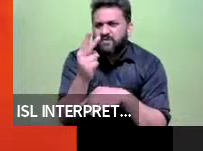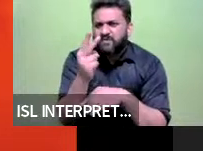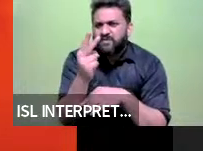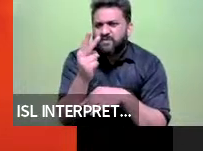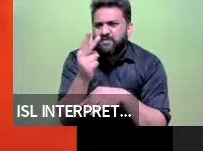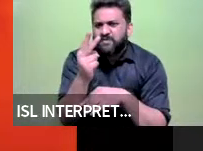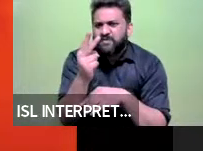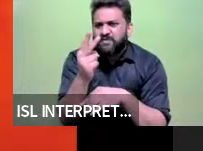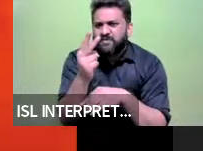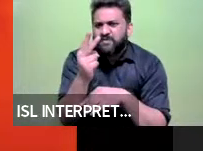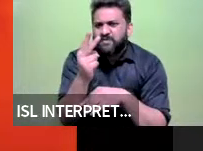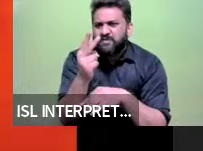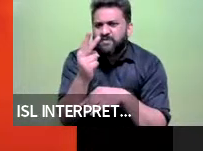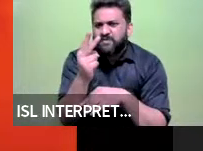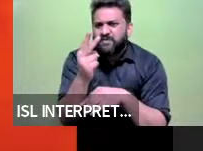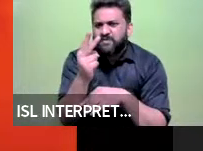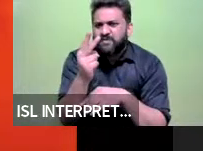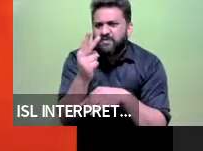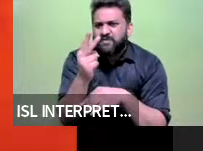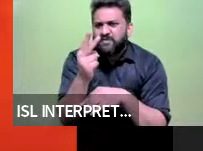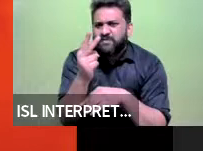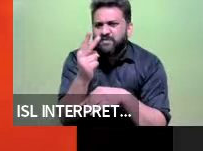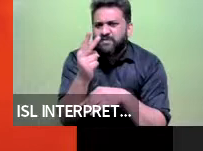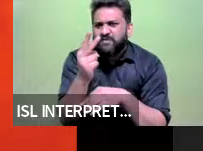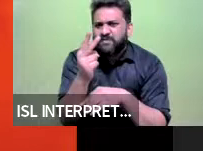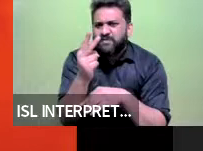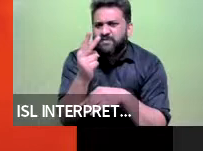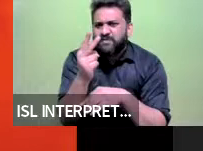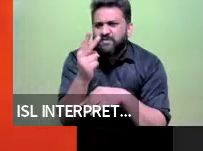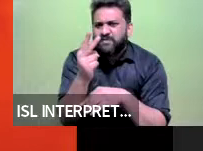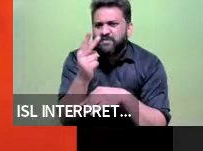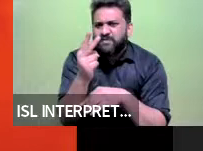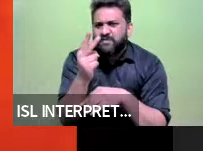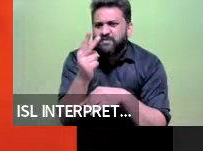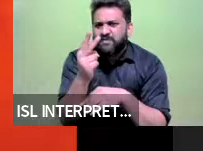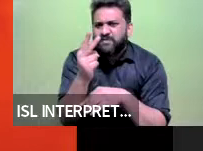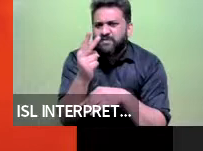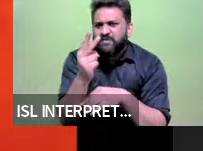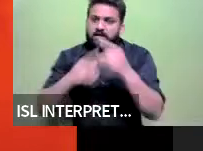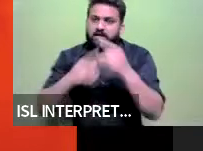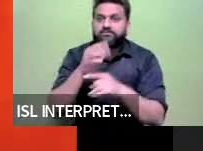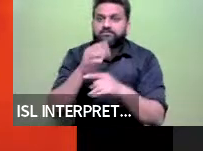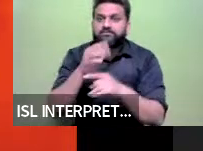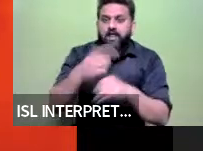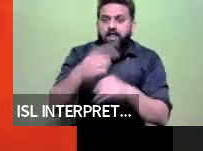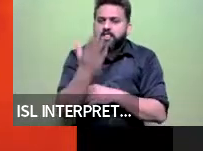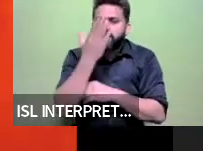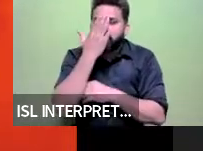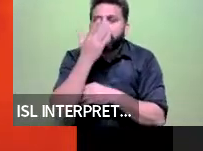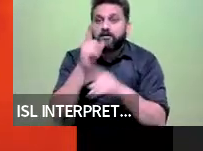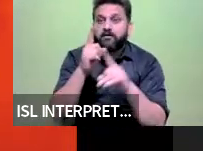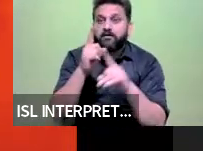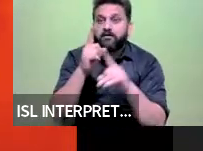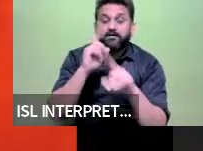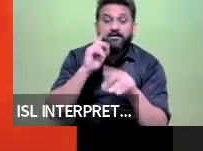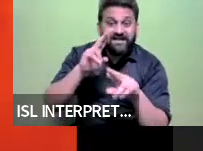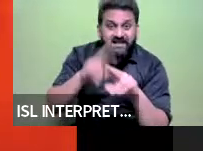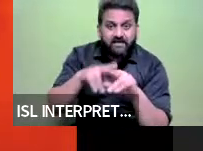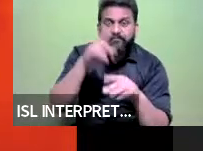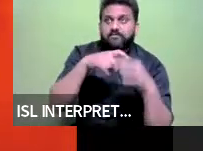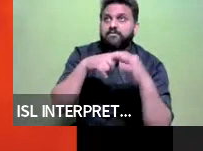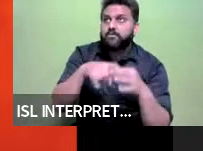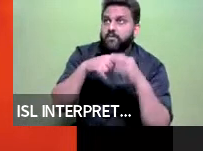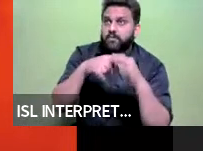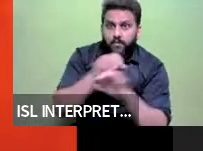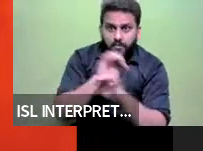extra time before finishing the time, not after finishing. And at the very last moment, if you have been asked the question